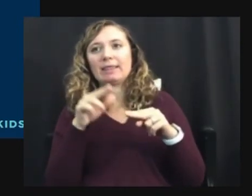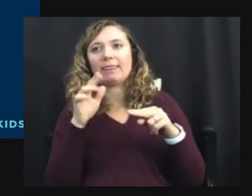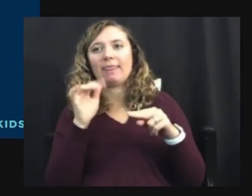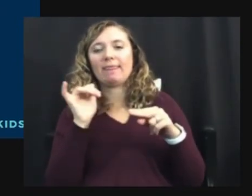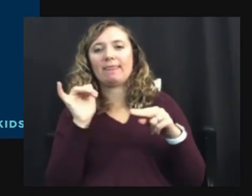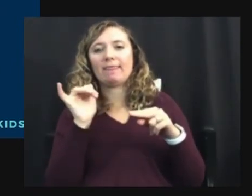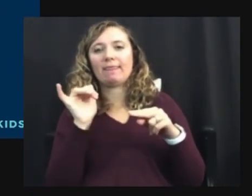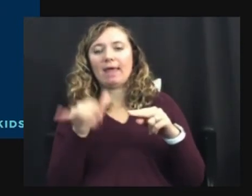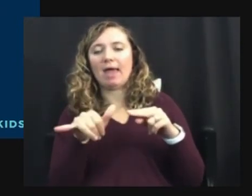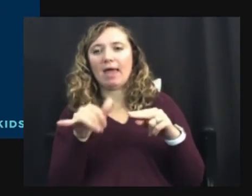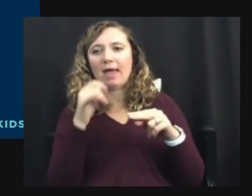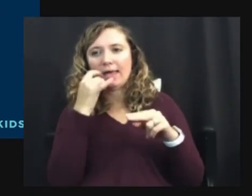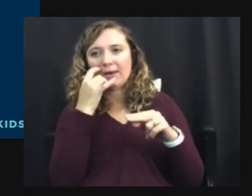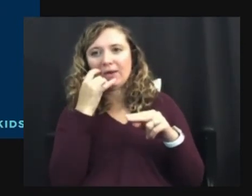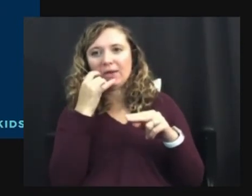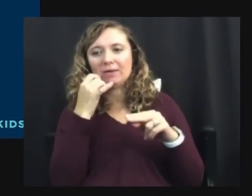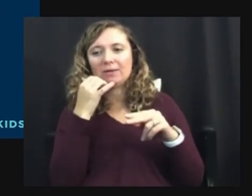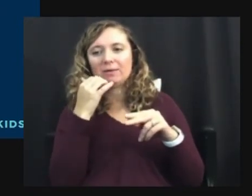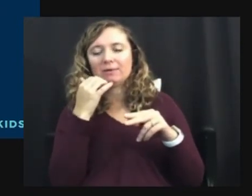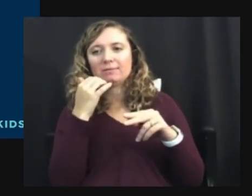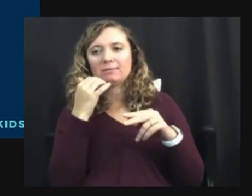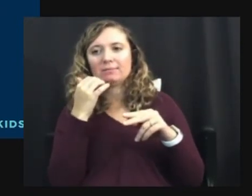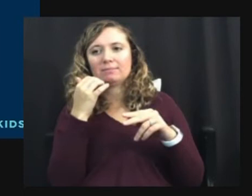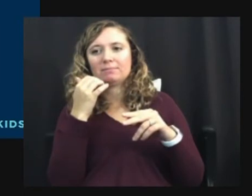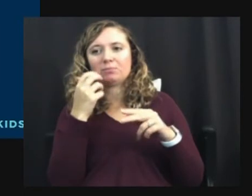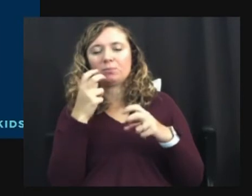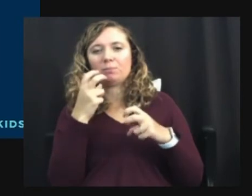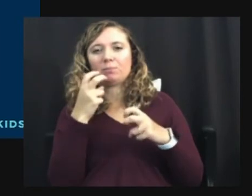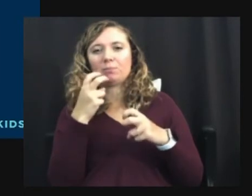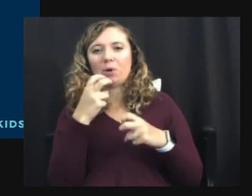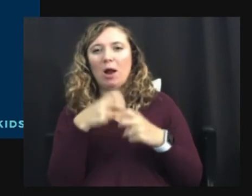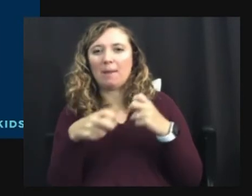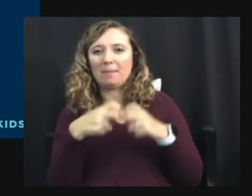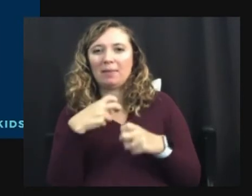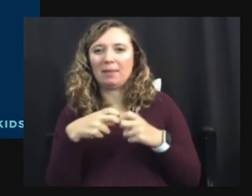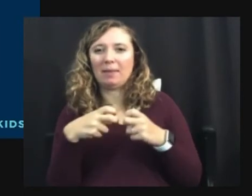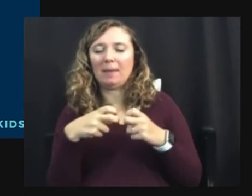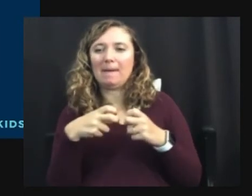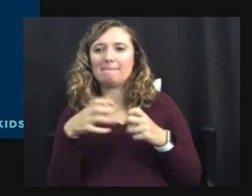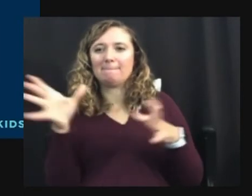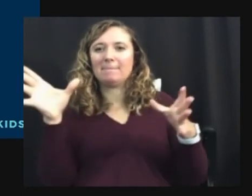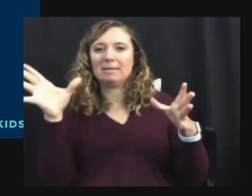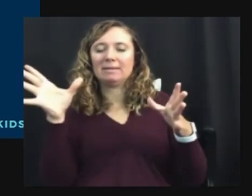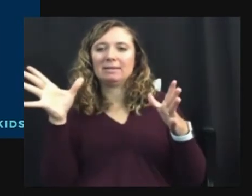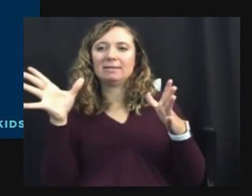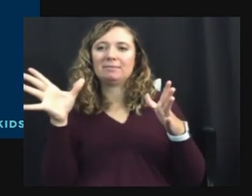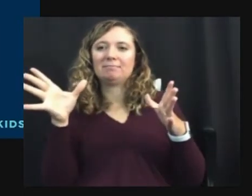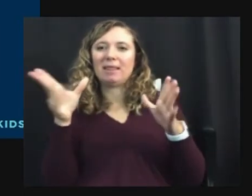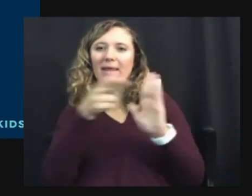exponentially faster. That whole you're off. You need to do it differently.